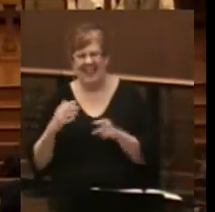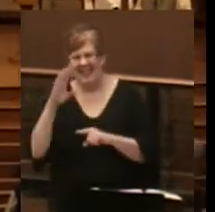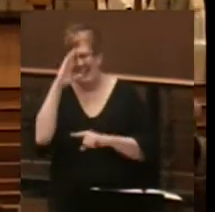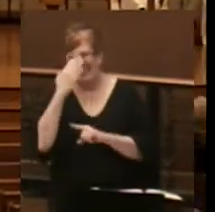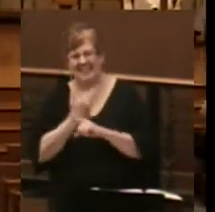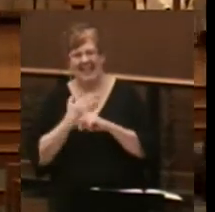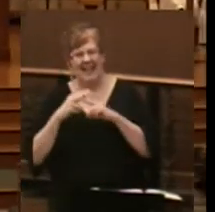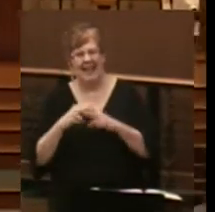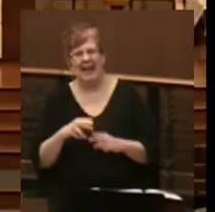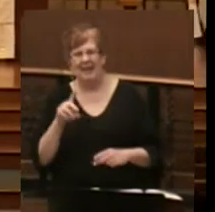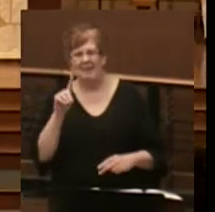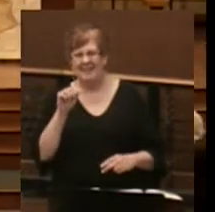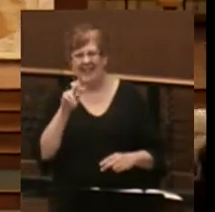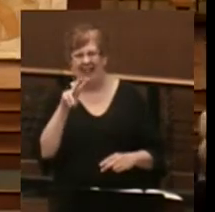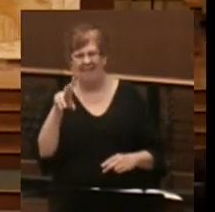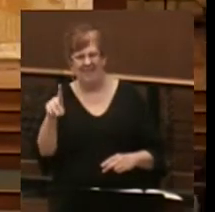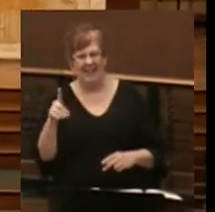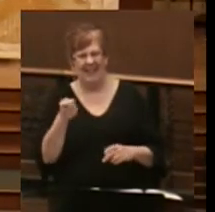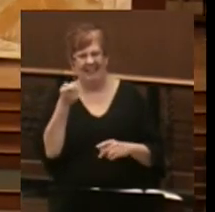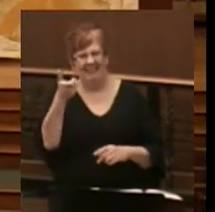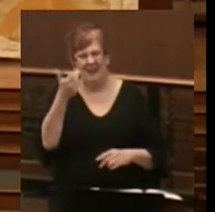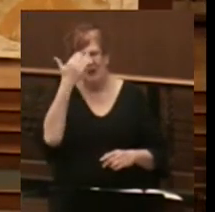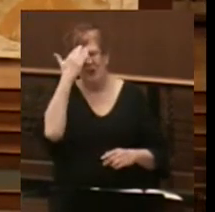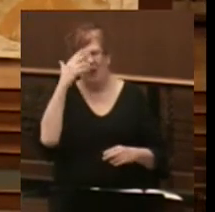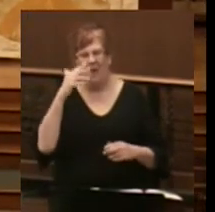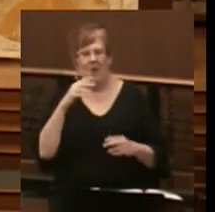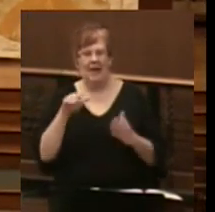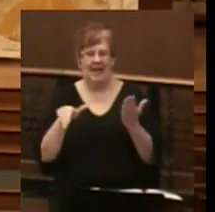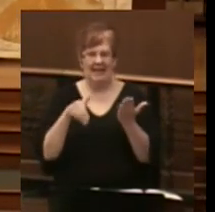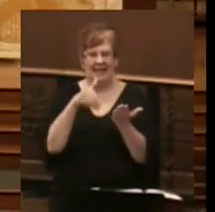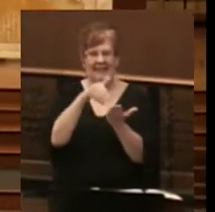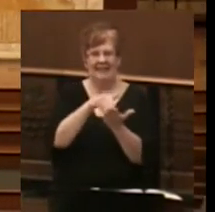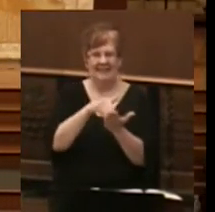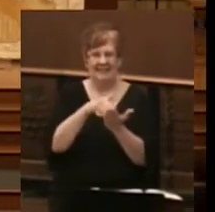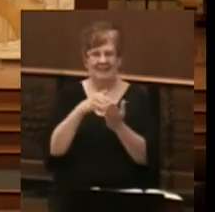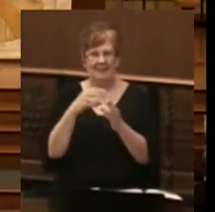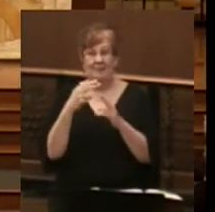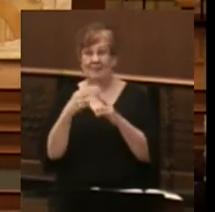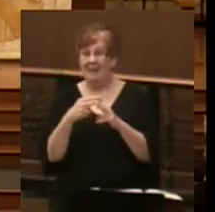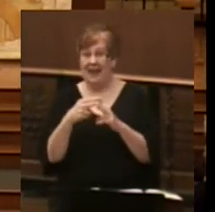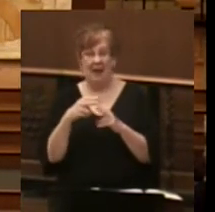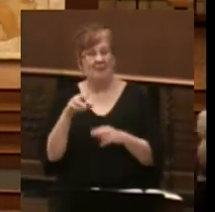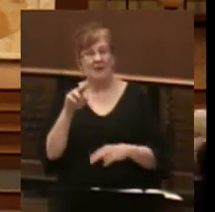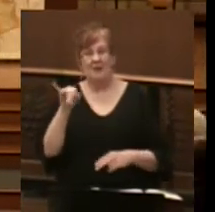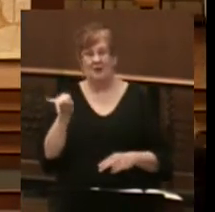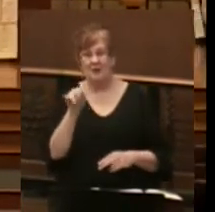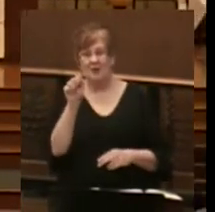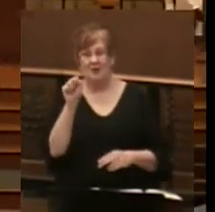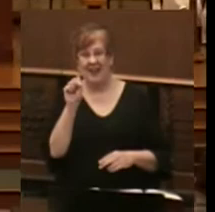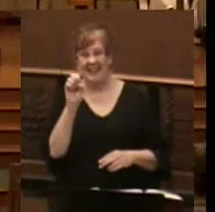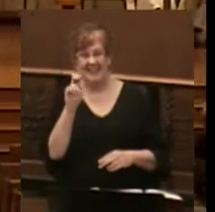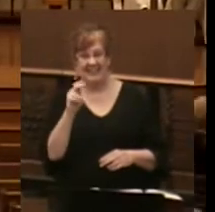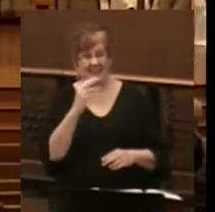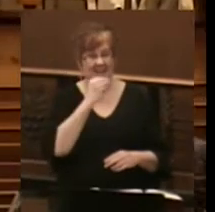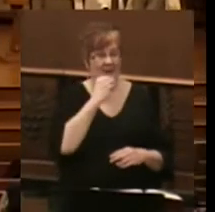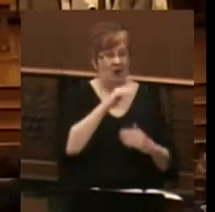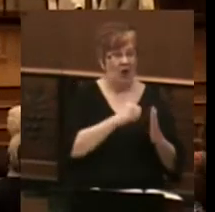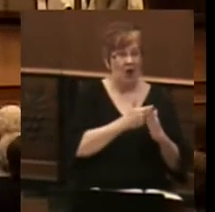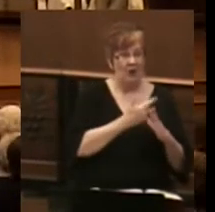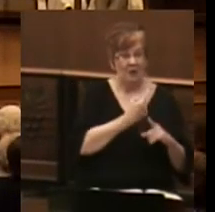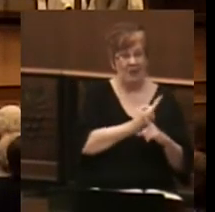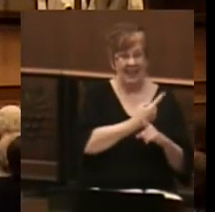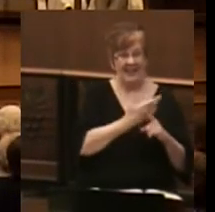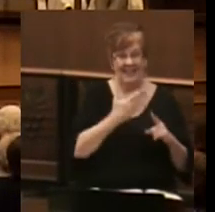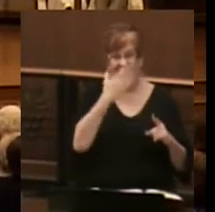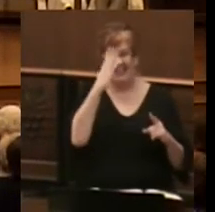David. Little known fact, his middle name was Jason. Now they was eating all the right things, and God decided he'd